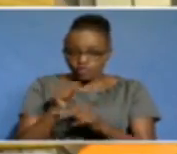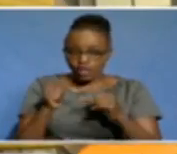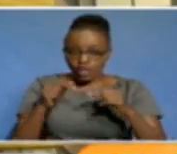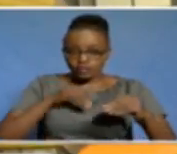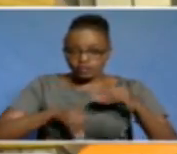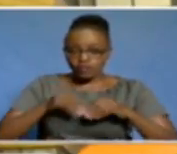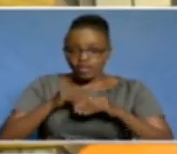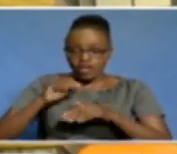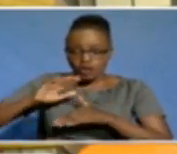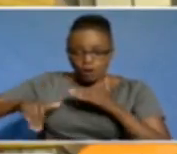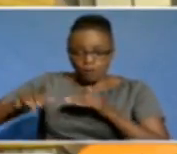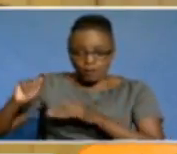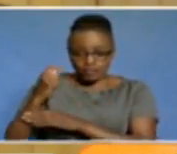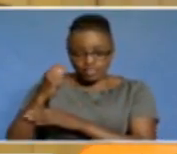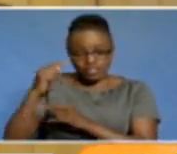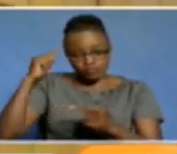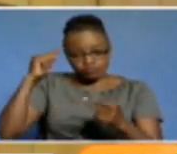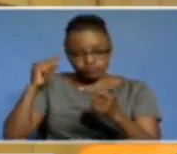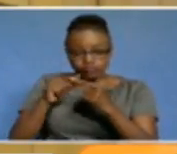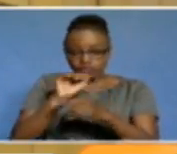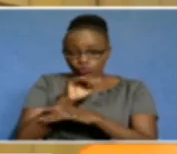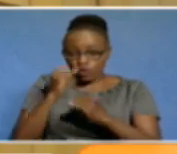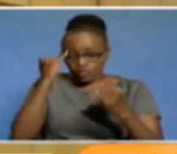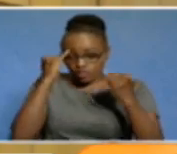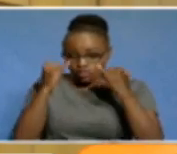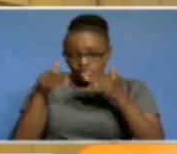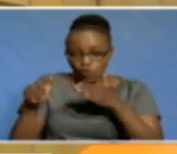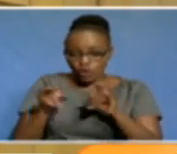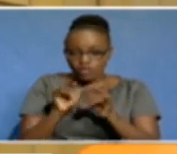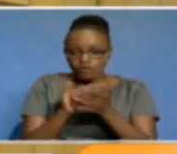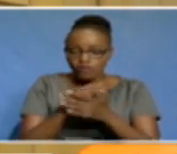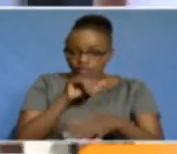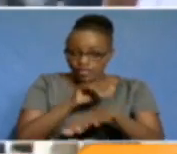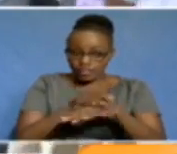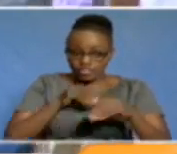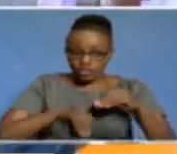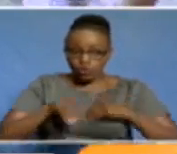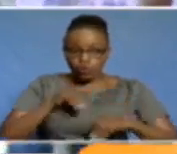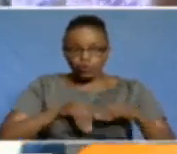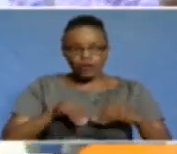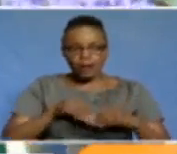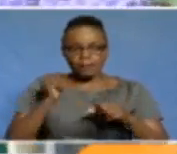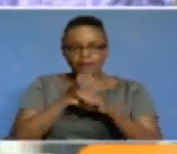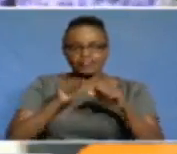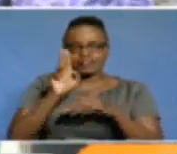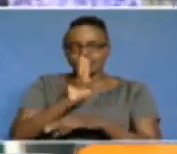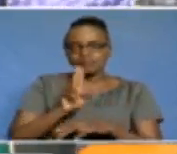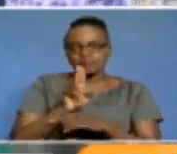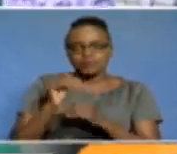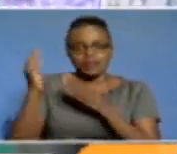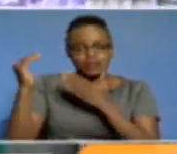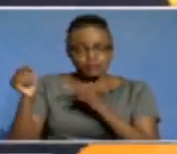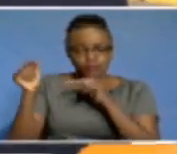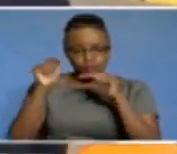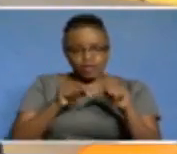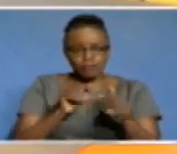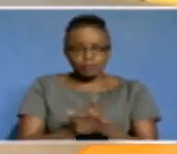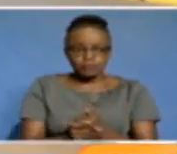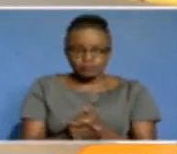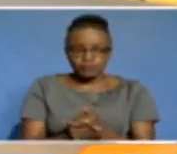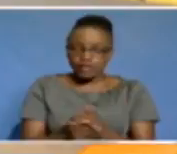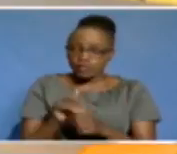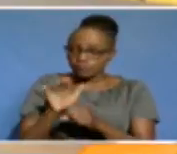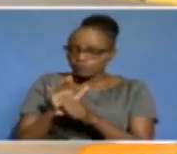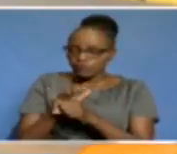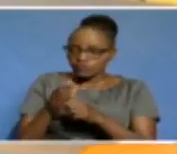at the Bomas of Kenya is intended to seek innovative ways of rooting out graft. President Uhuru Kenyatta is expected to attend. The